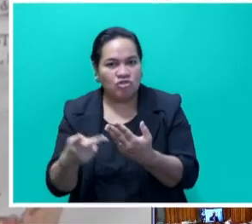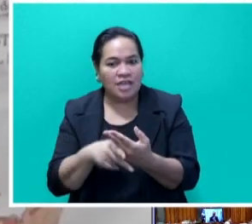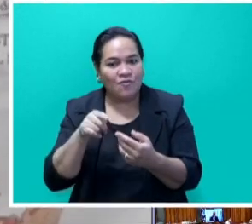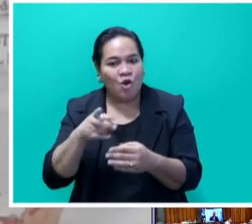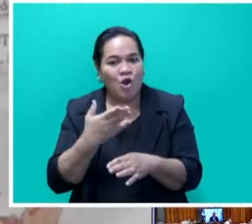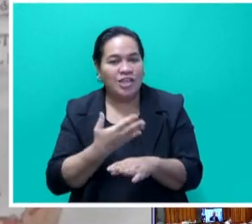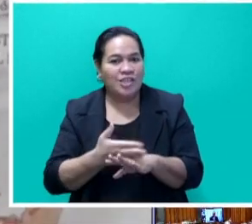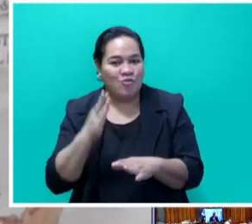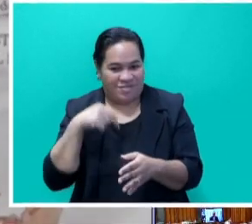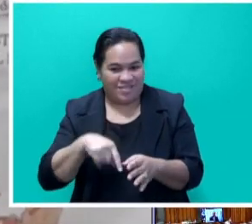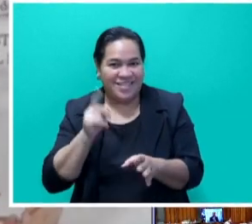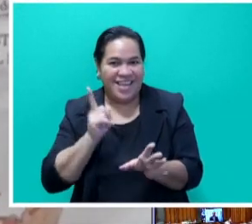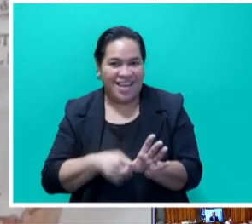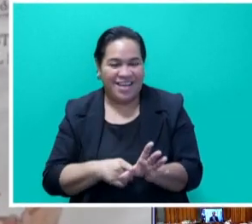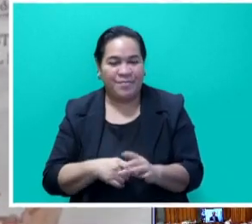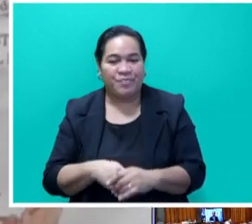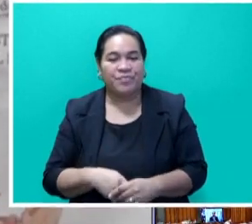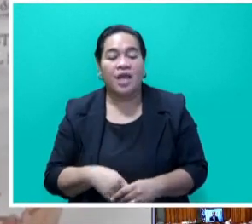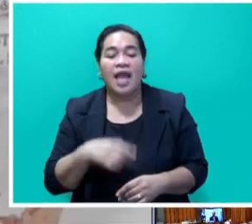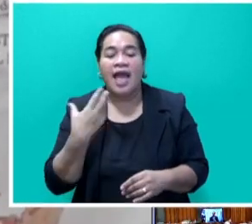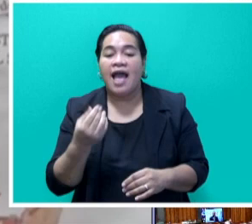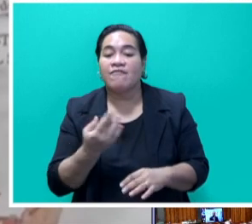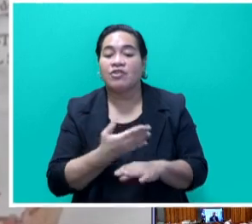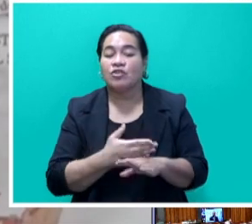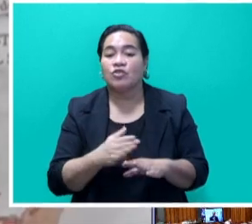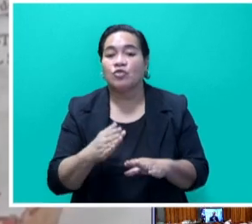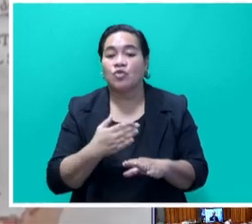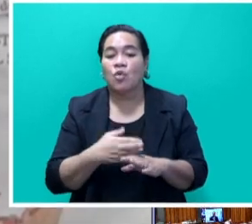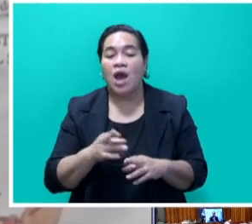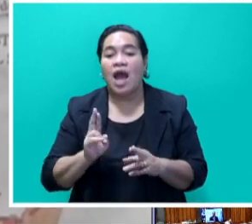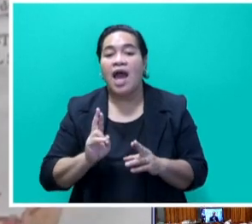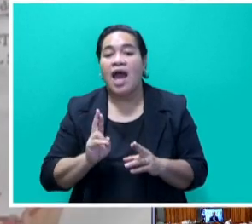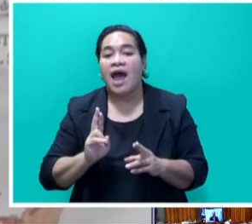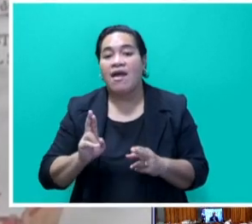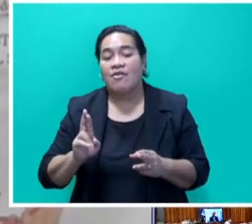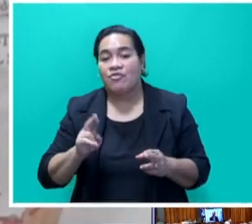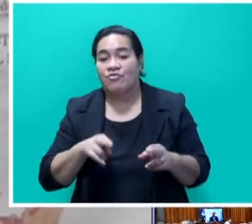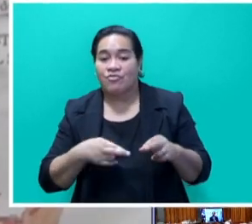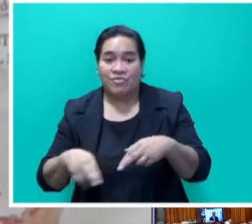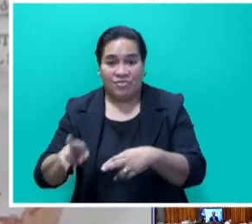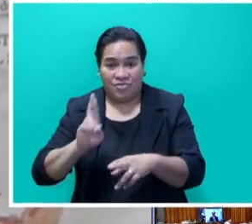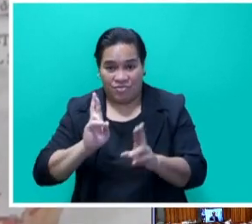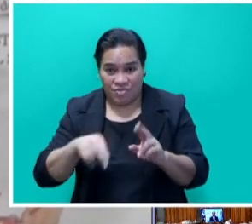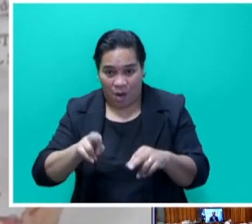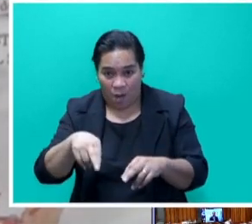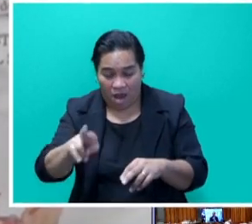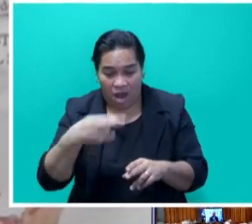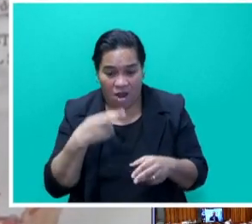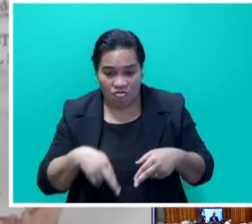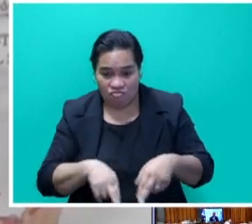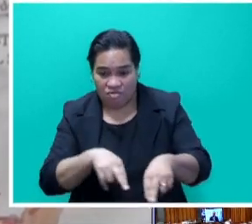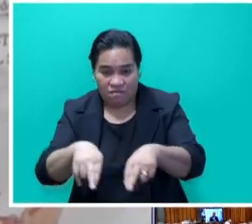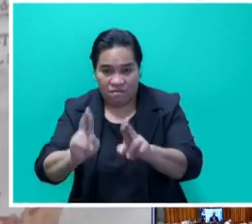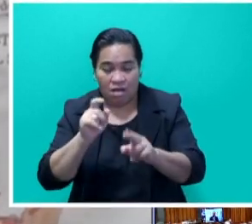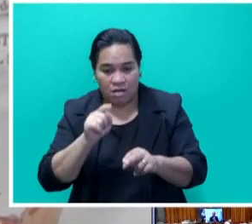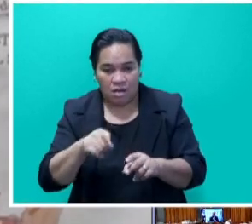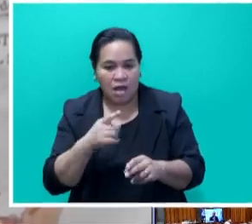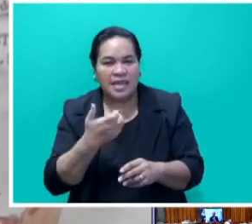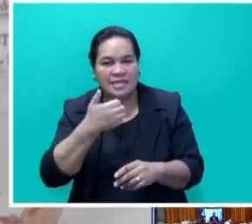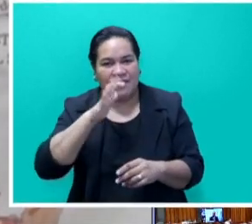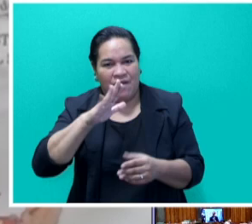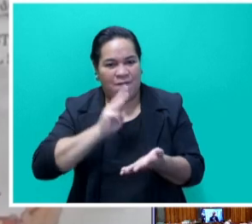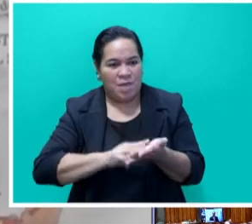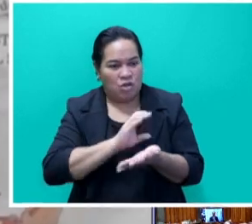new financial year. Under the new Rewa River water system, we're allocating $65 million to continue with the